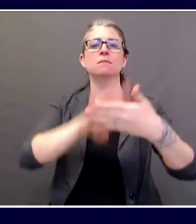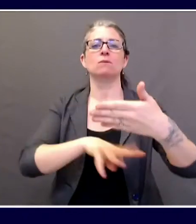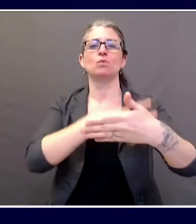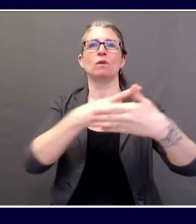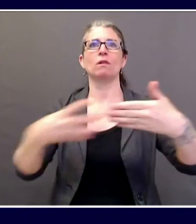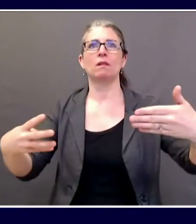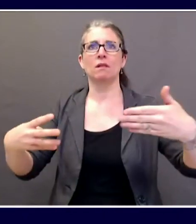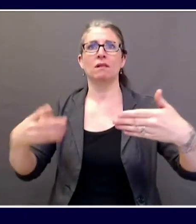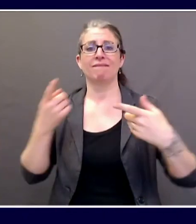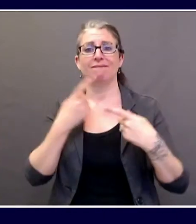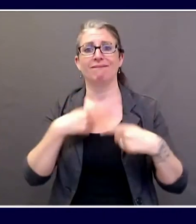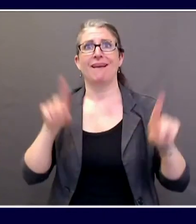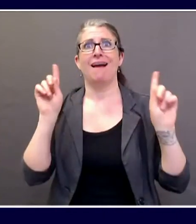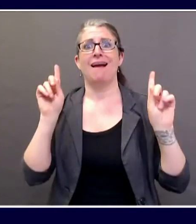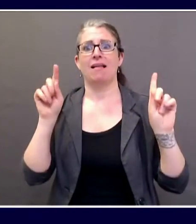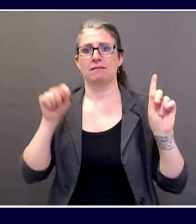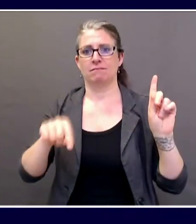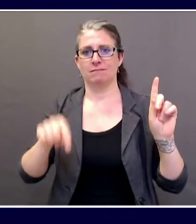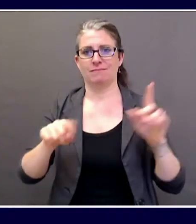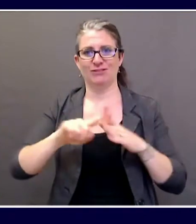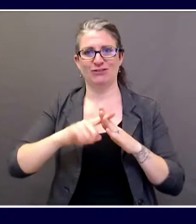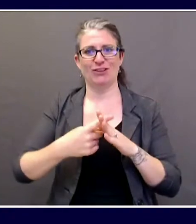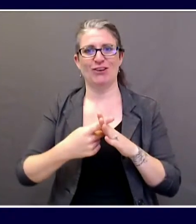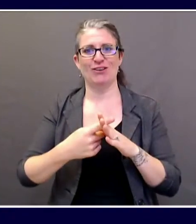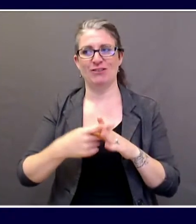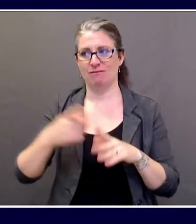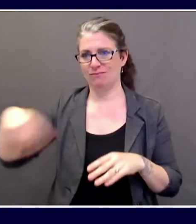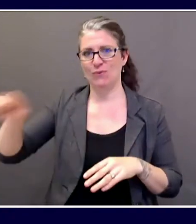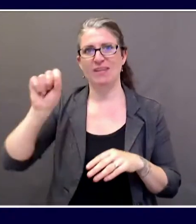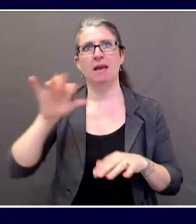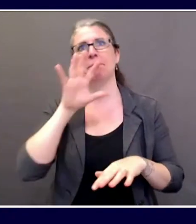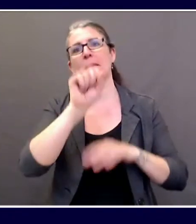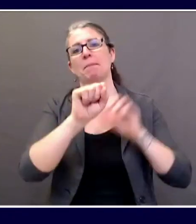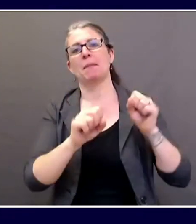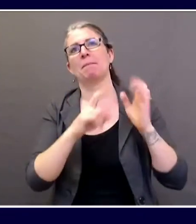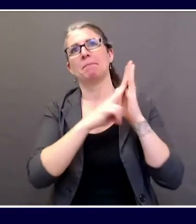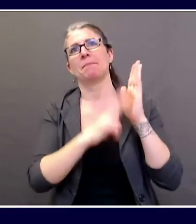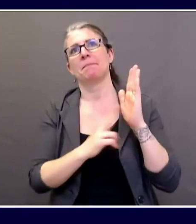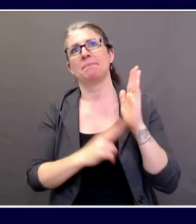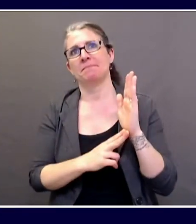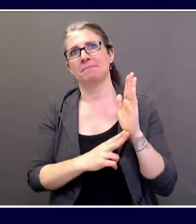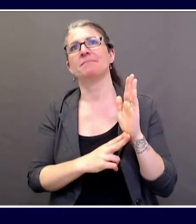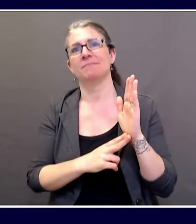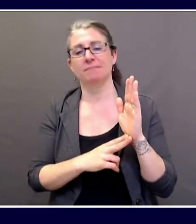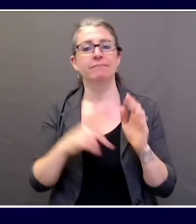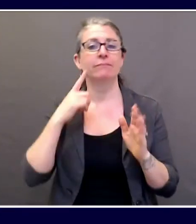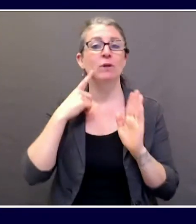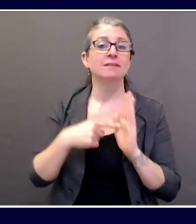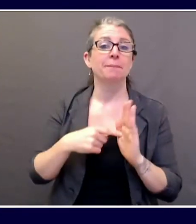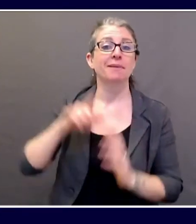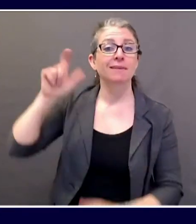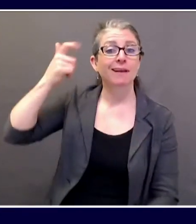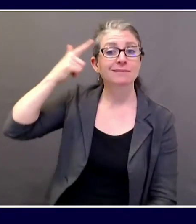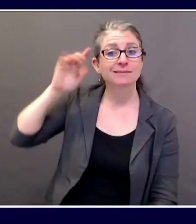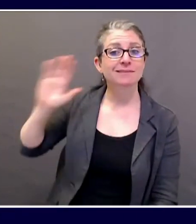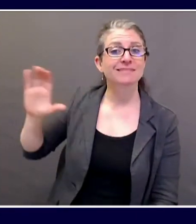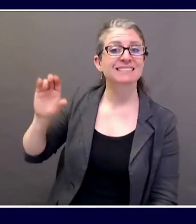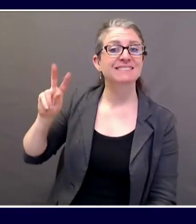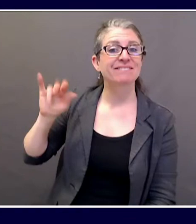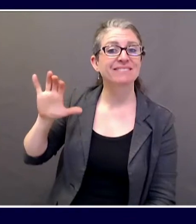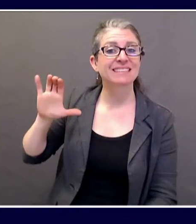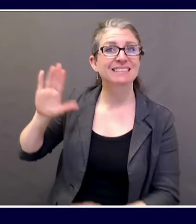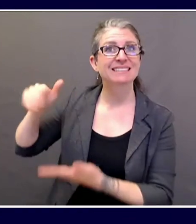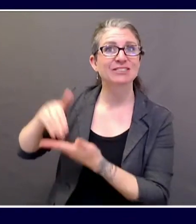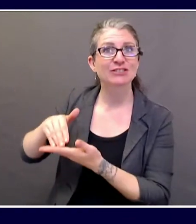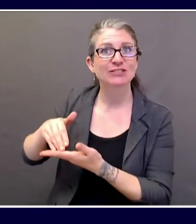days at places like the Augusta Civic Center, as well as, for example, with the mobile unit as it's deployed. The other thing, though, Brian, is